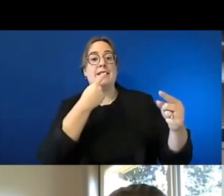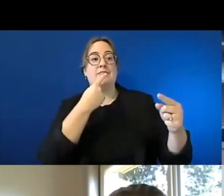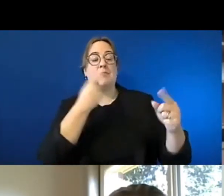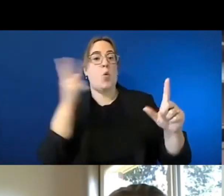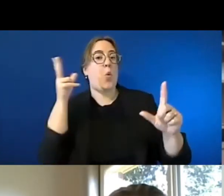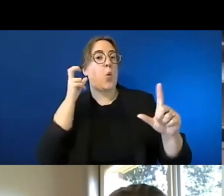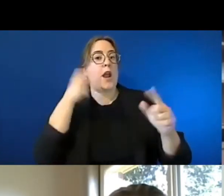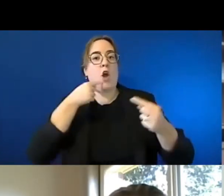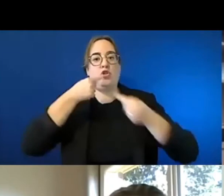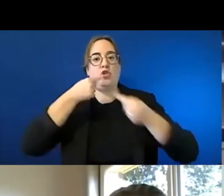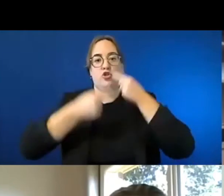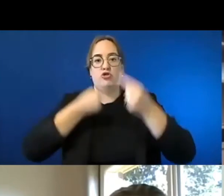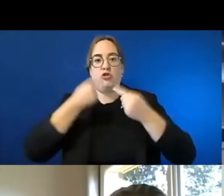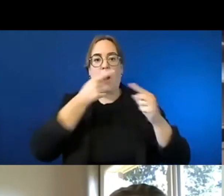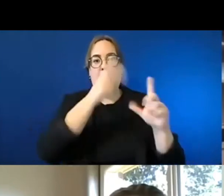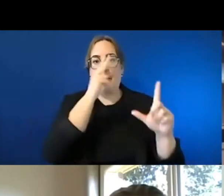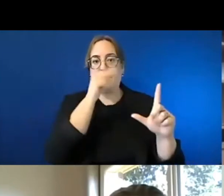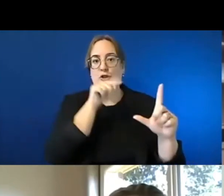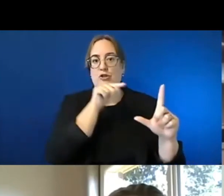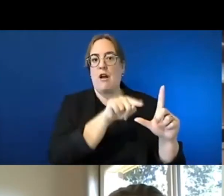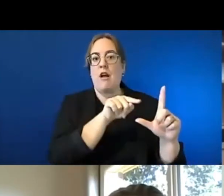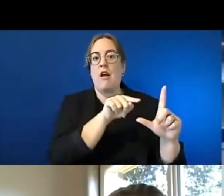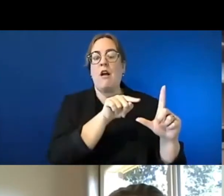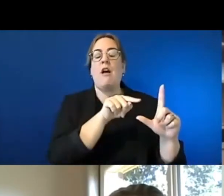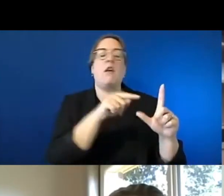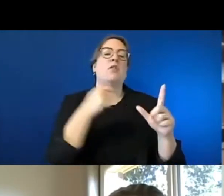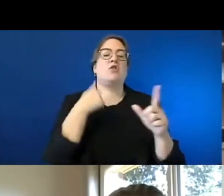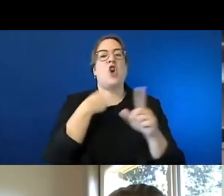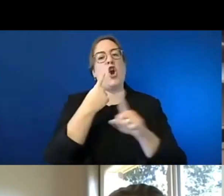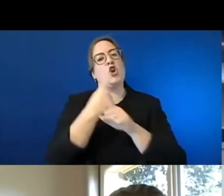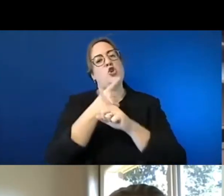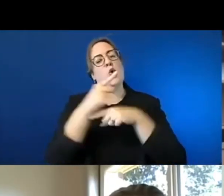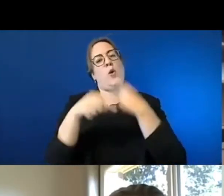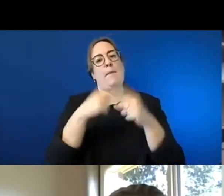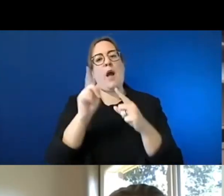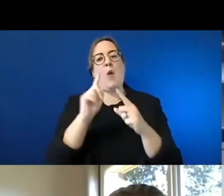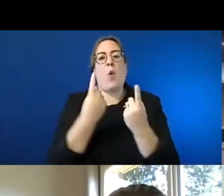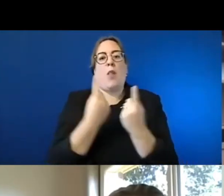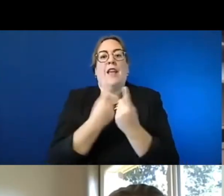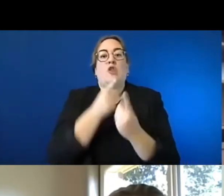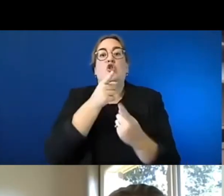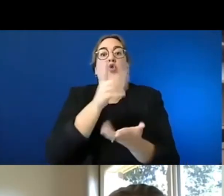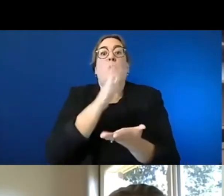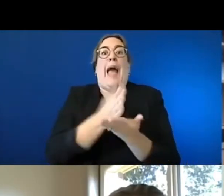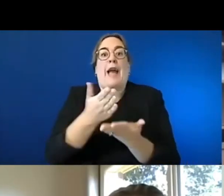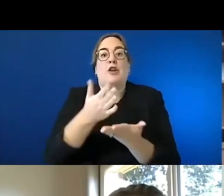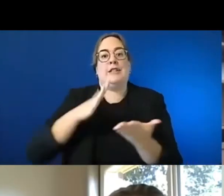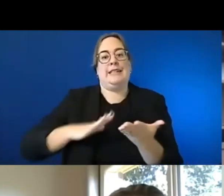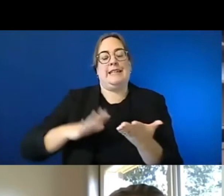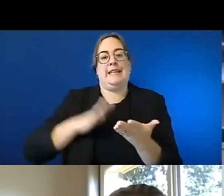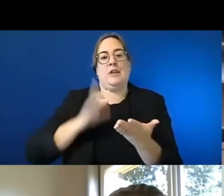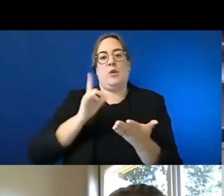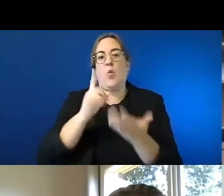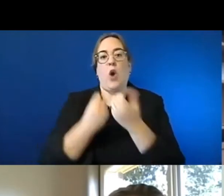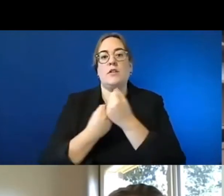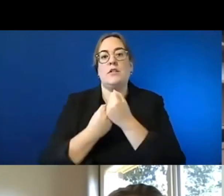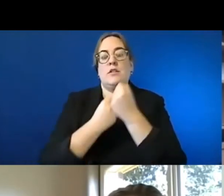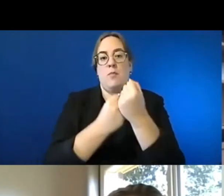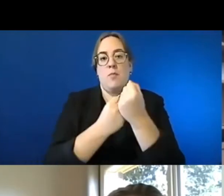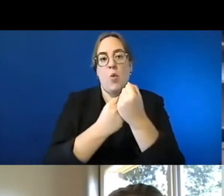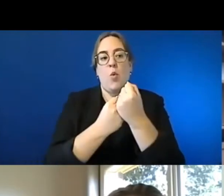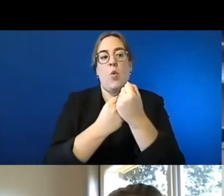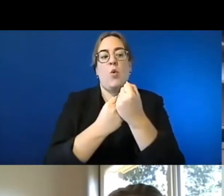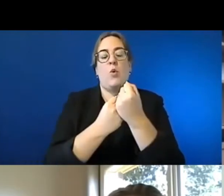So it's those sorts of things. So you talk about the practical ways that you need support and what your needs are,